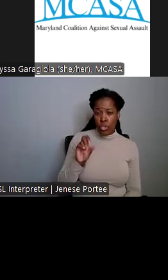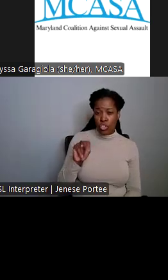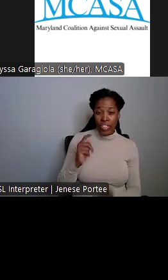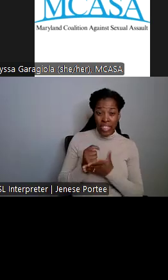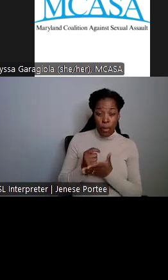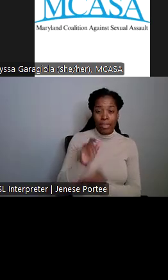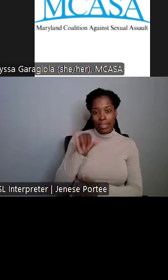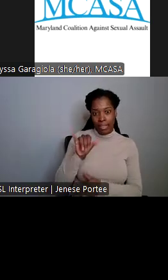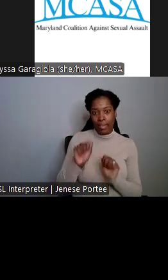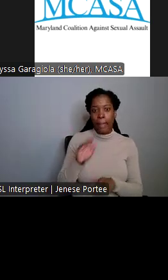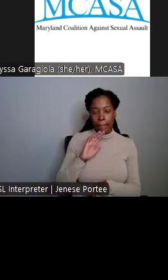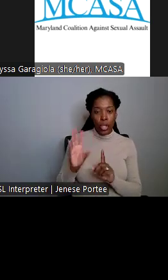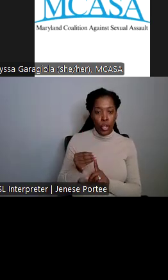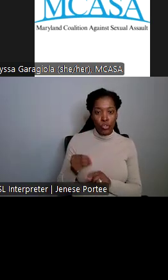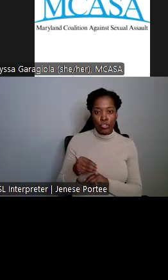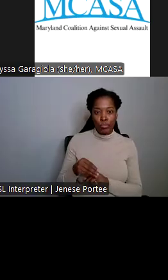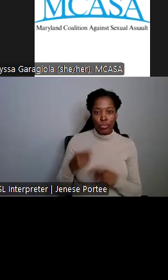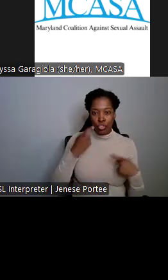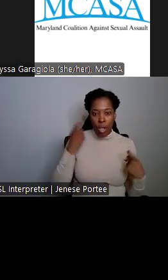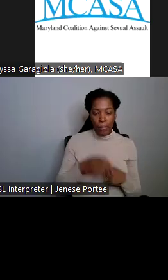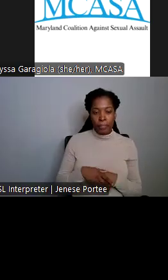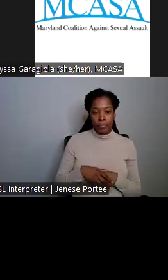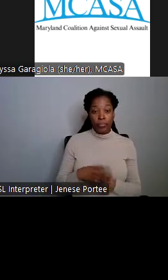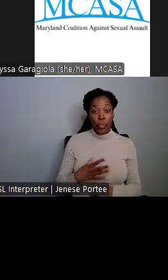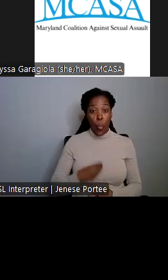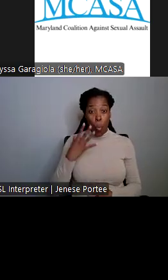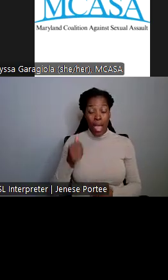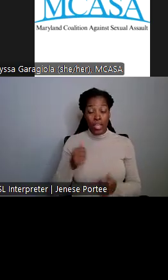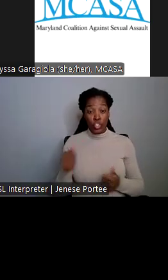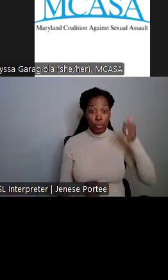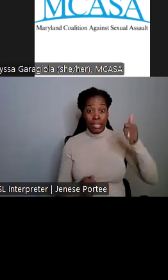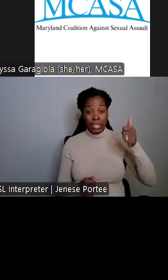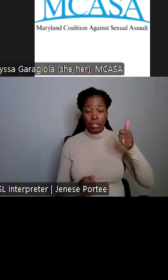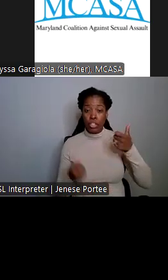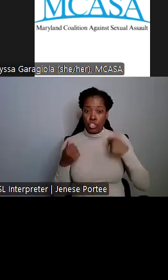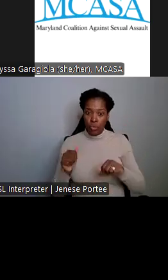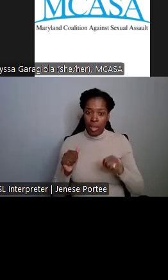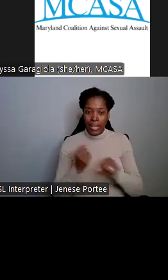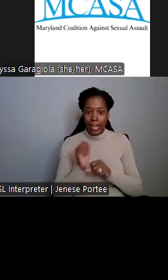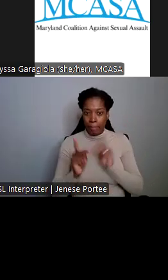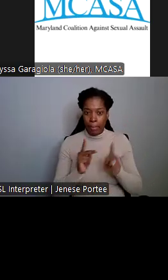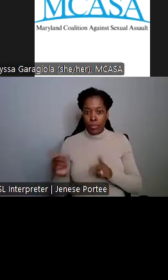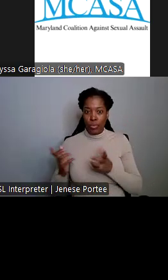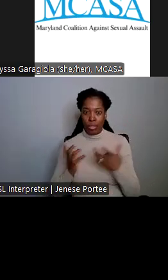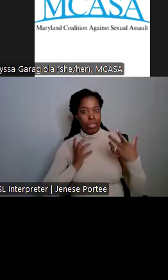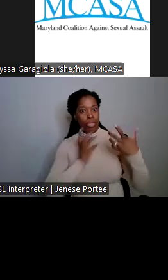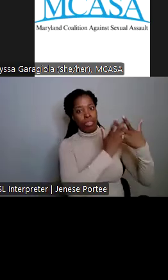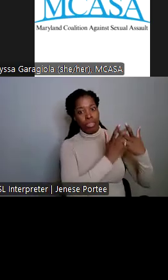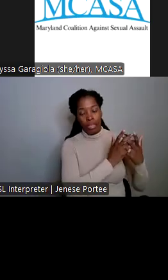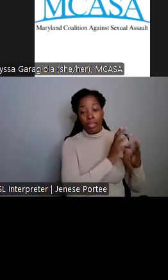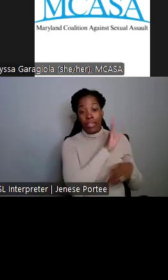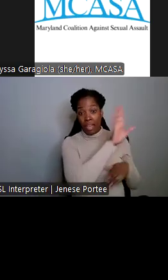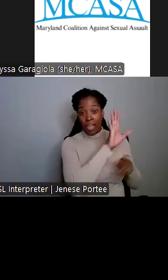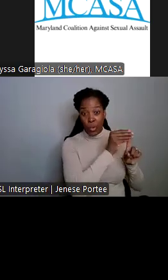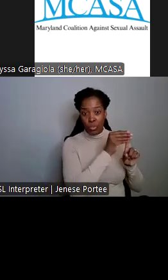supremacy, trying to get people to assimilate to a certain culture, to leave behind their culture,